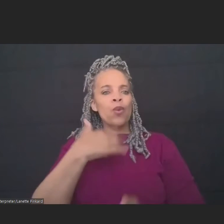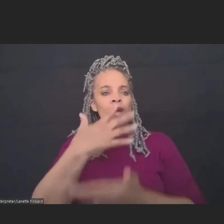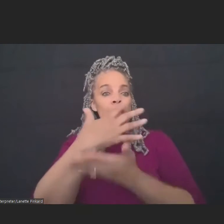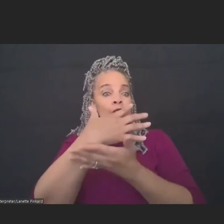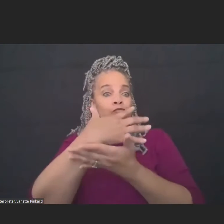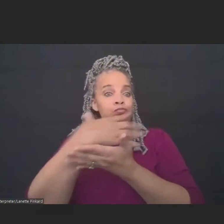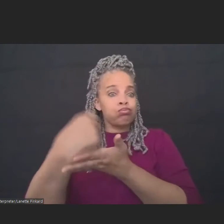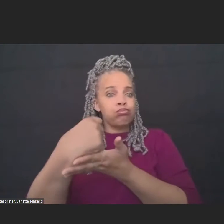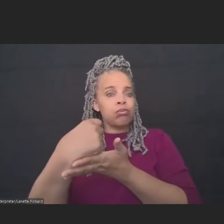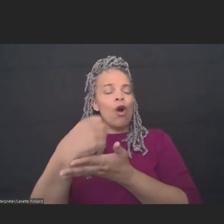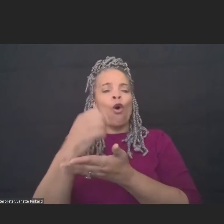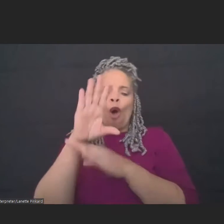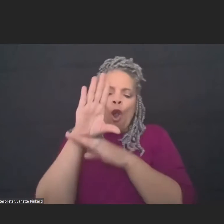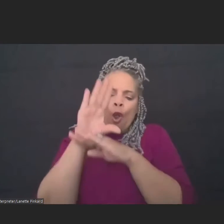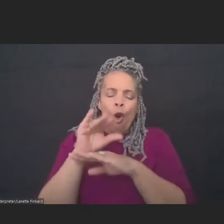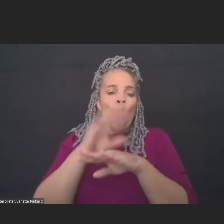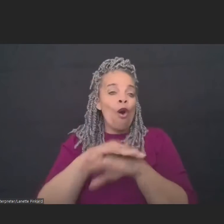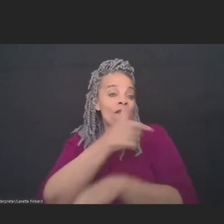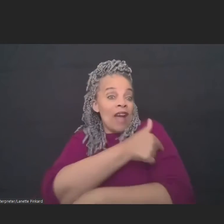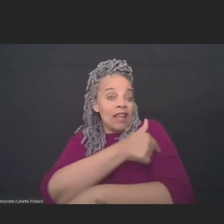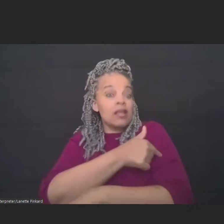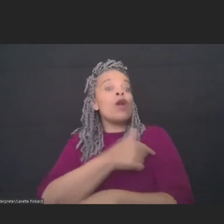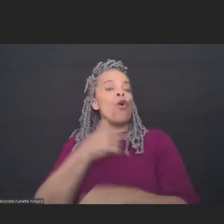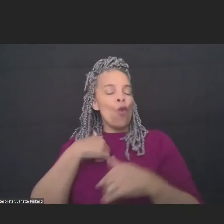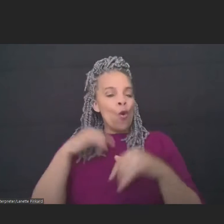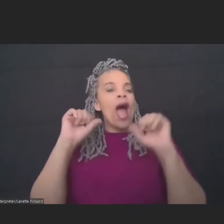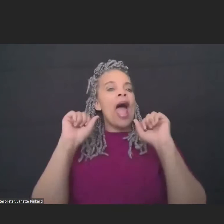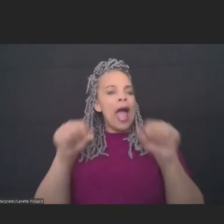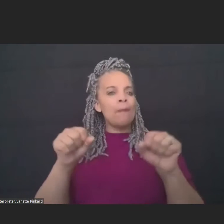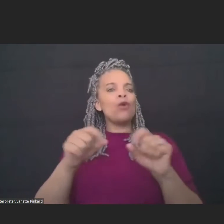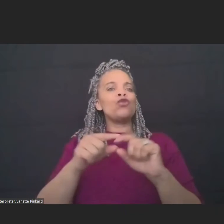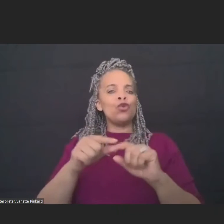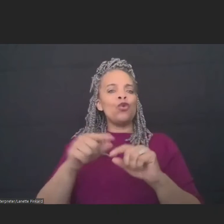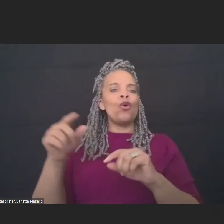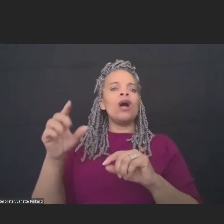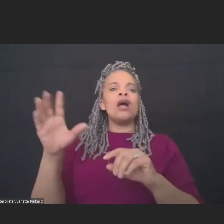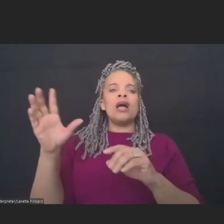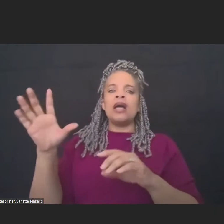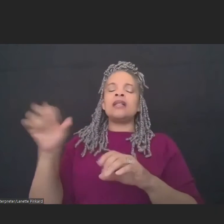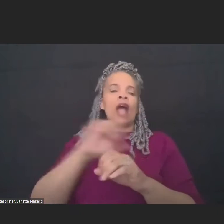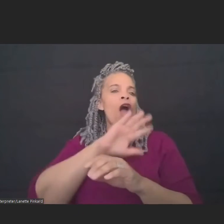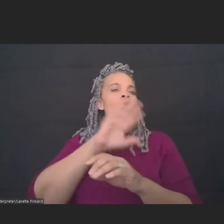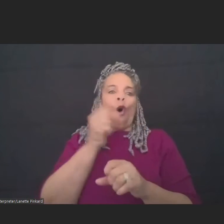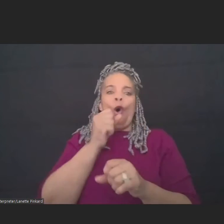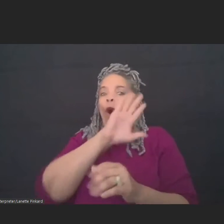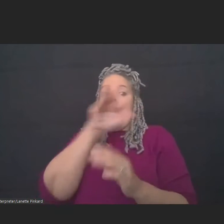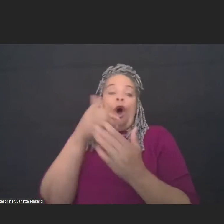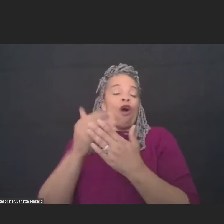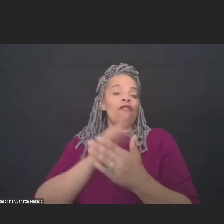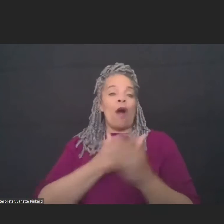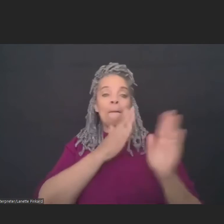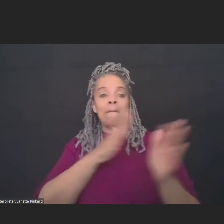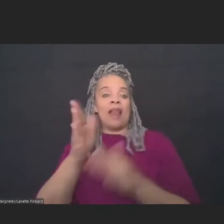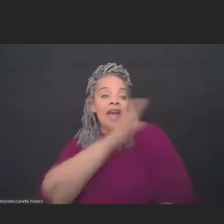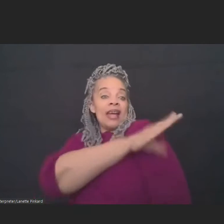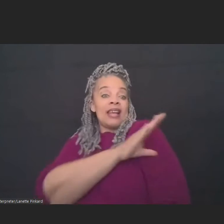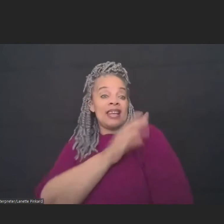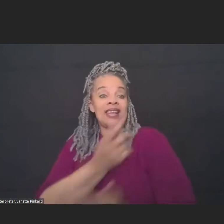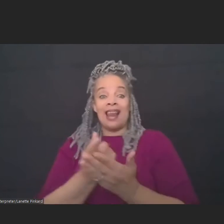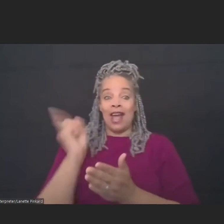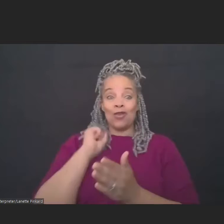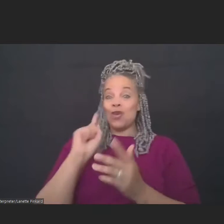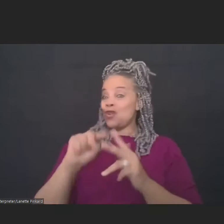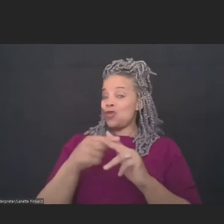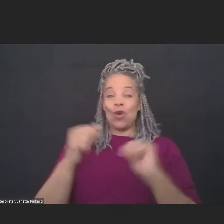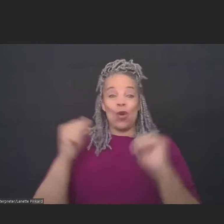on vaccine was that we were actually able to hold all of our planned clinics last week during the winter storm. I